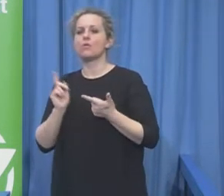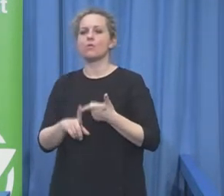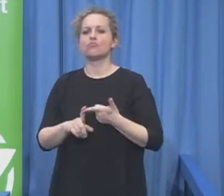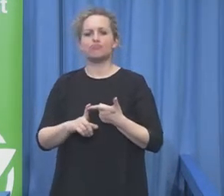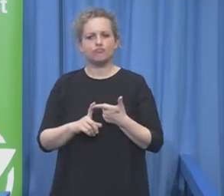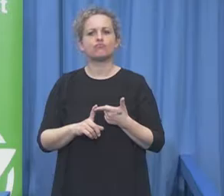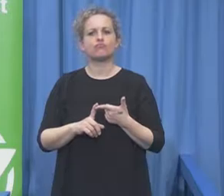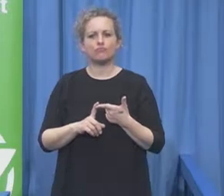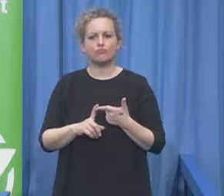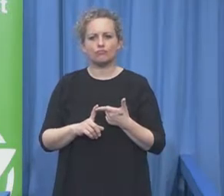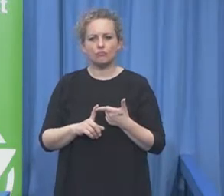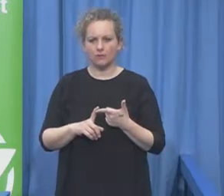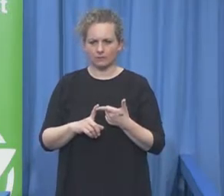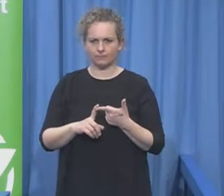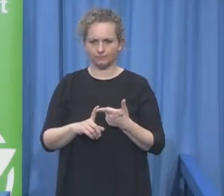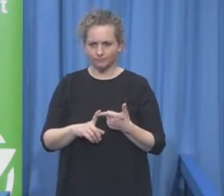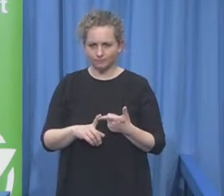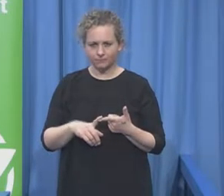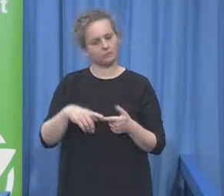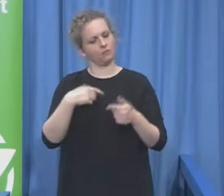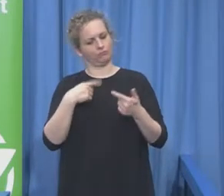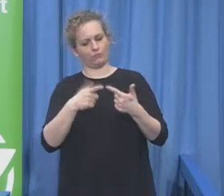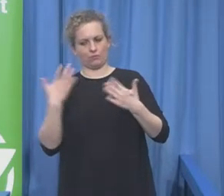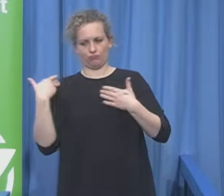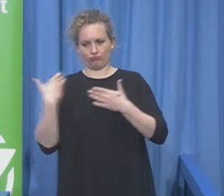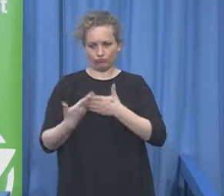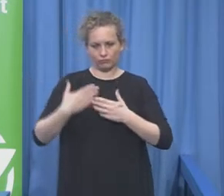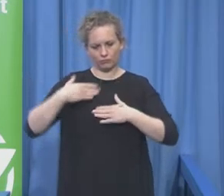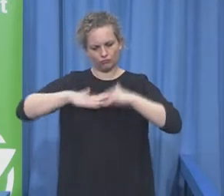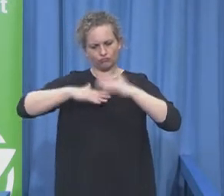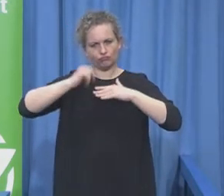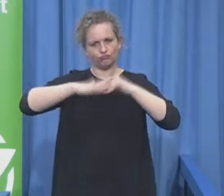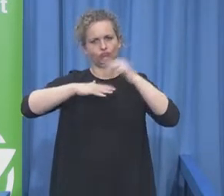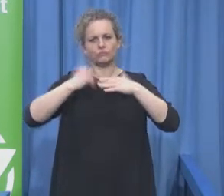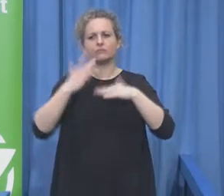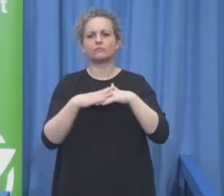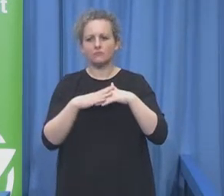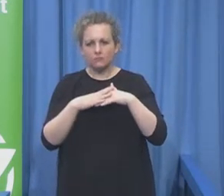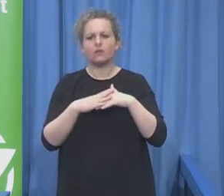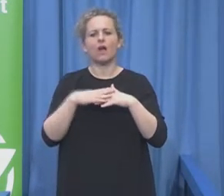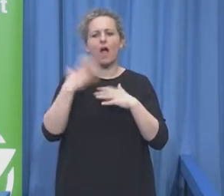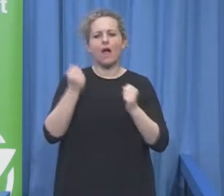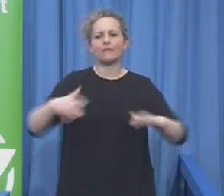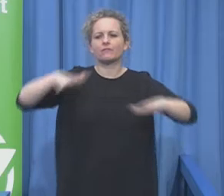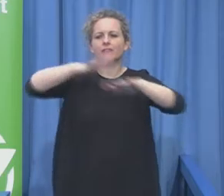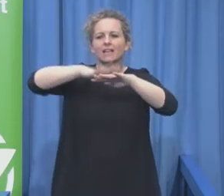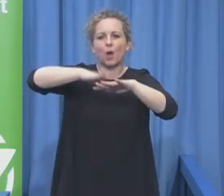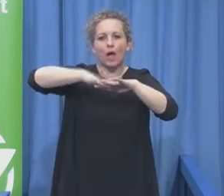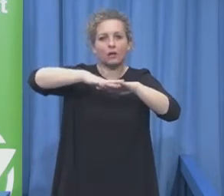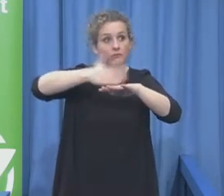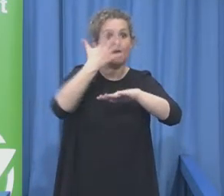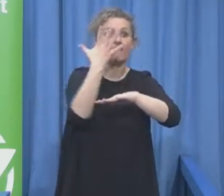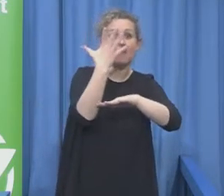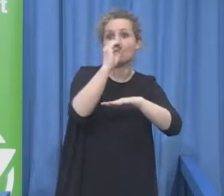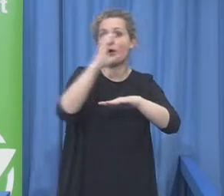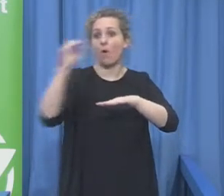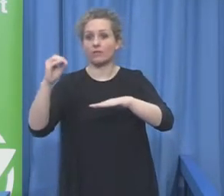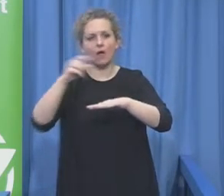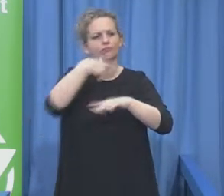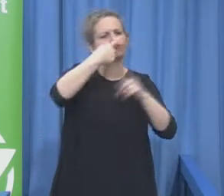also. And not just India now, I'm really happy to share that we are setting up our first international center in